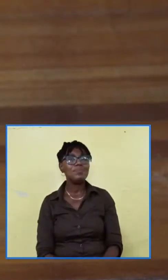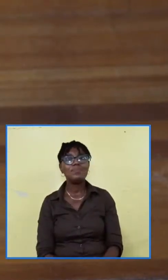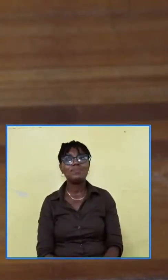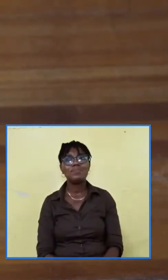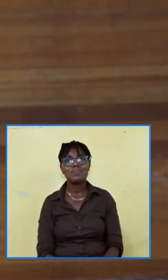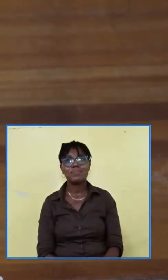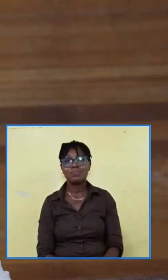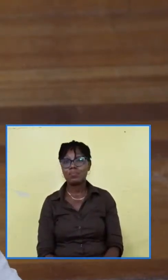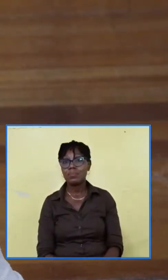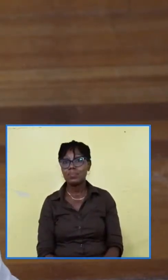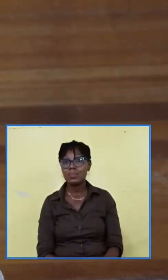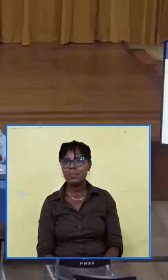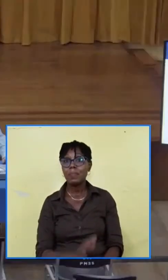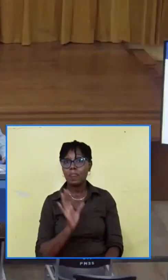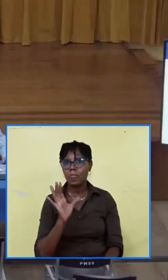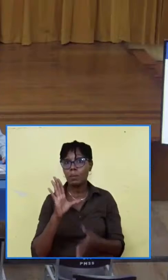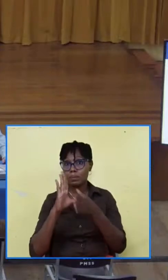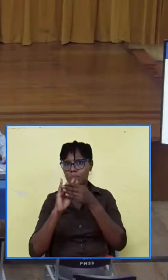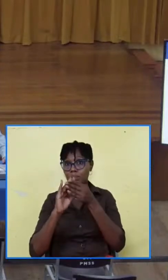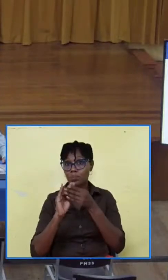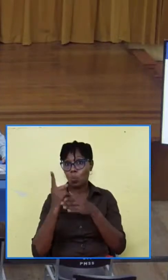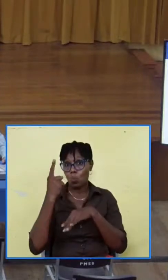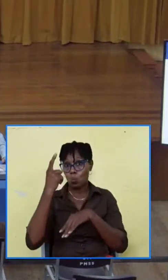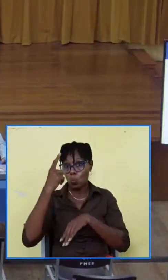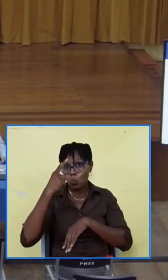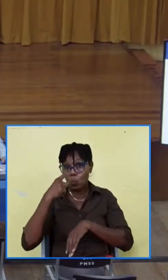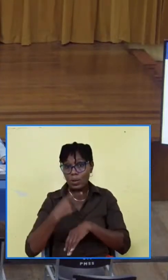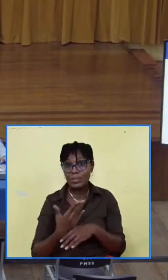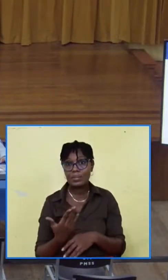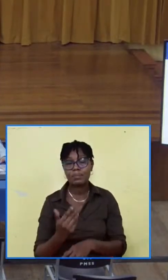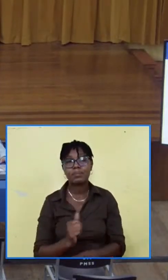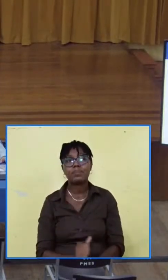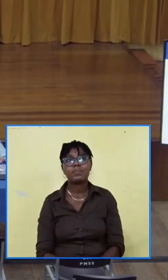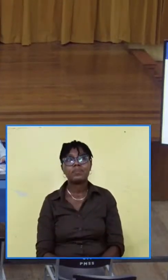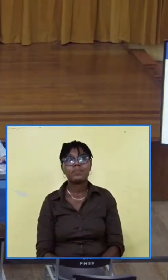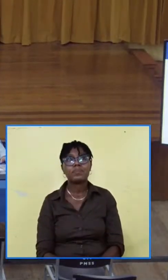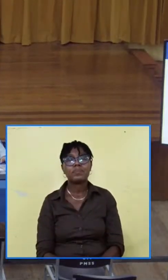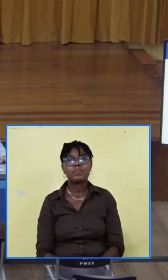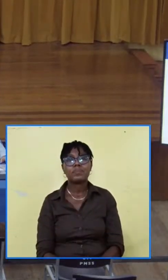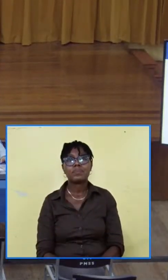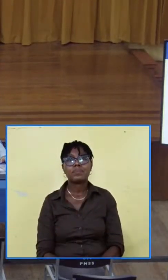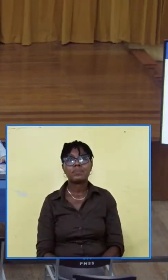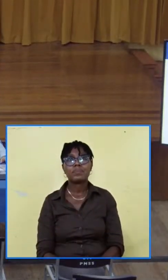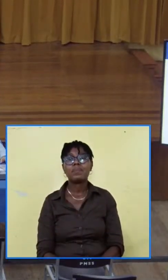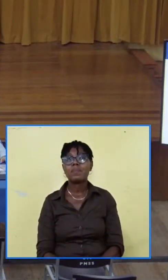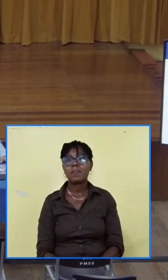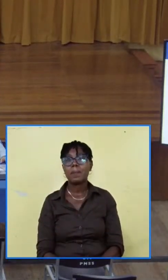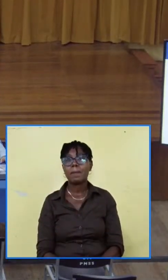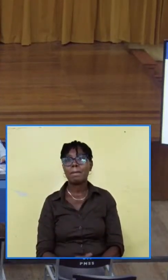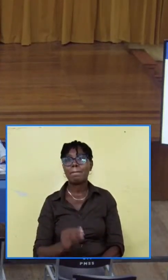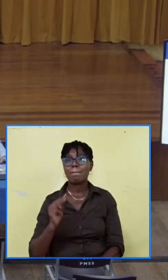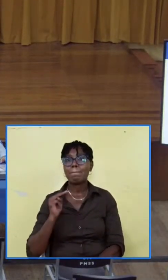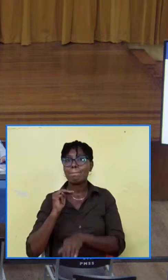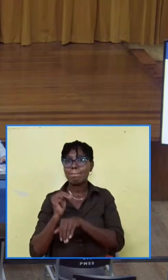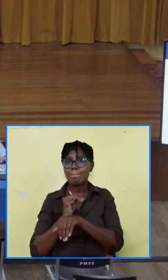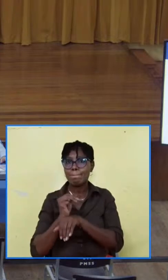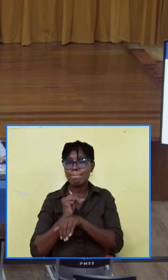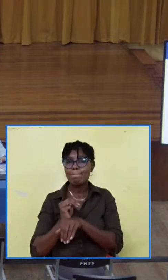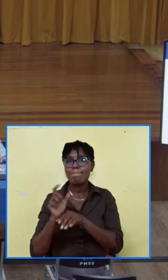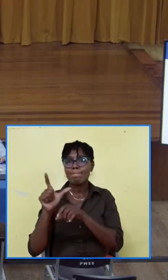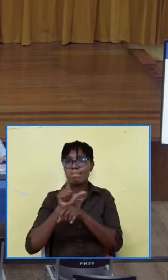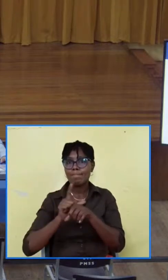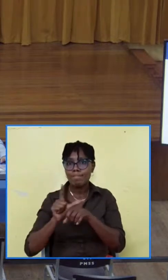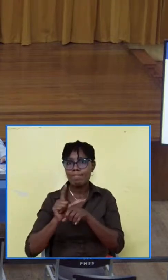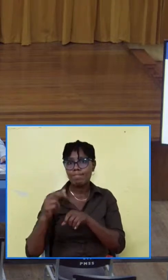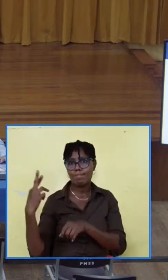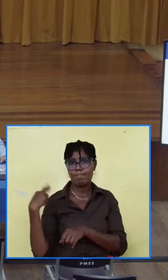I'll just say one thing on the paternity benefit, because that was mentioned. And just for information, so the Ministry of Labour, also responsible for